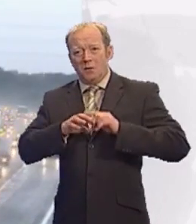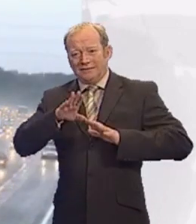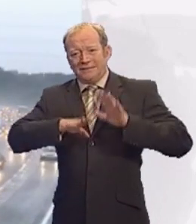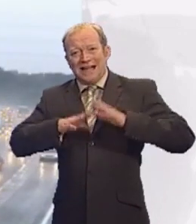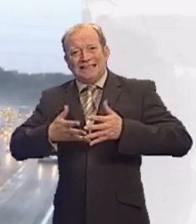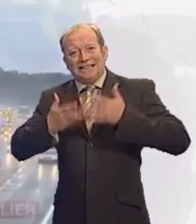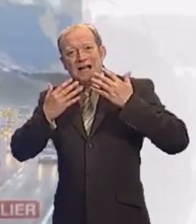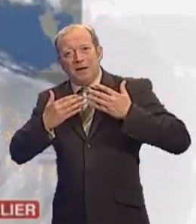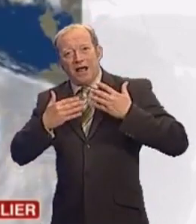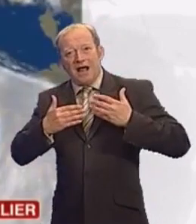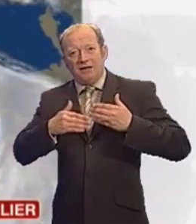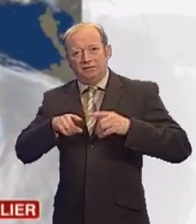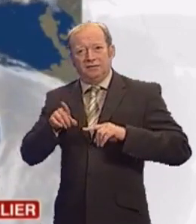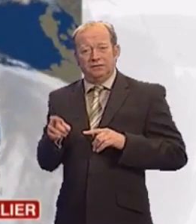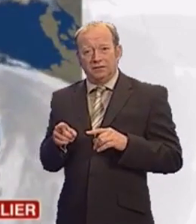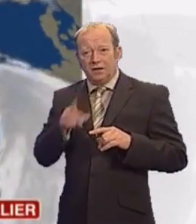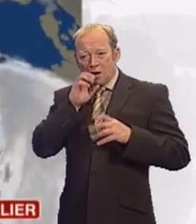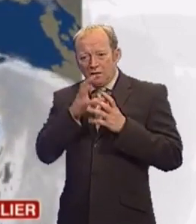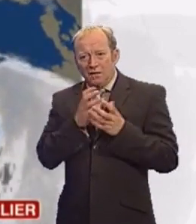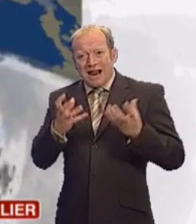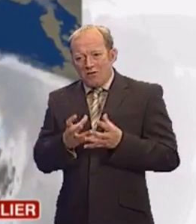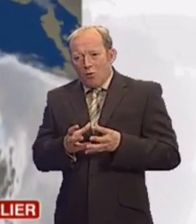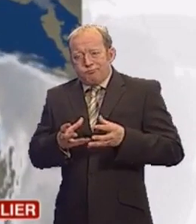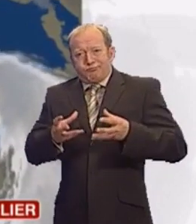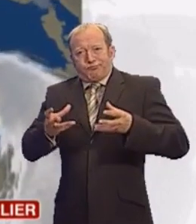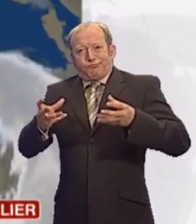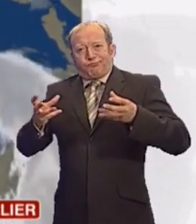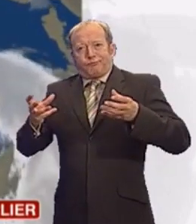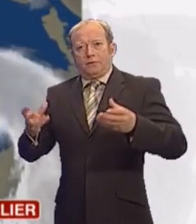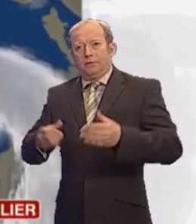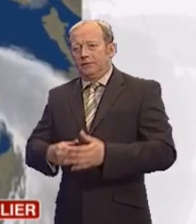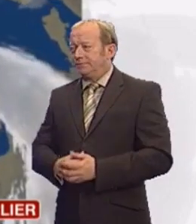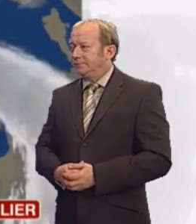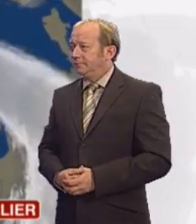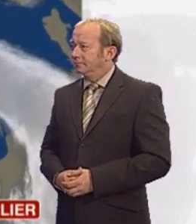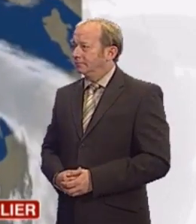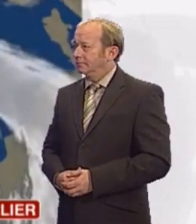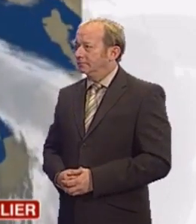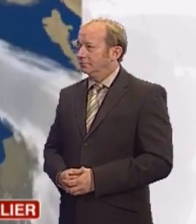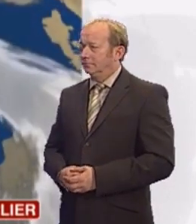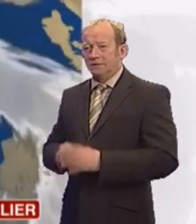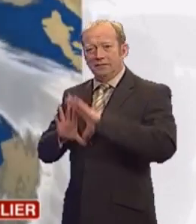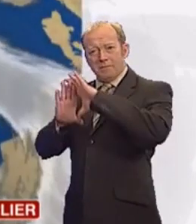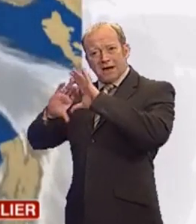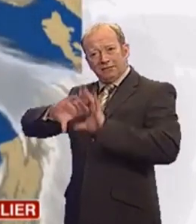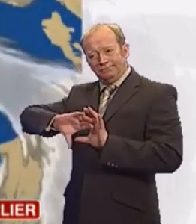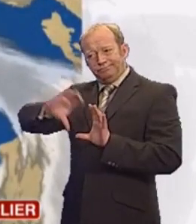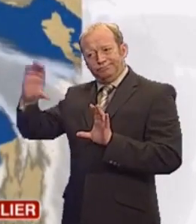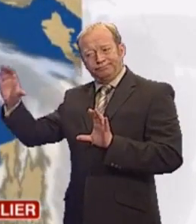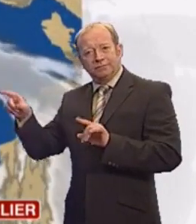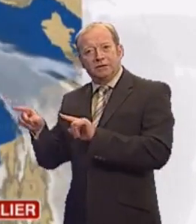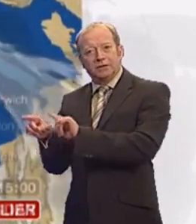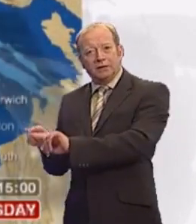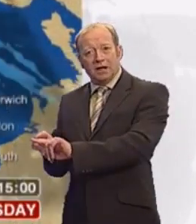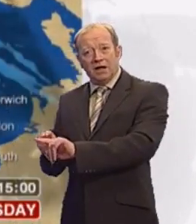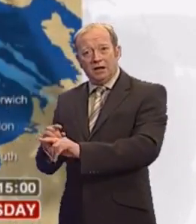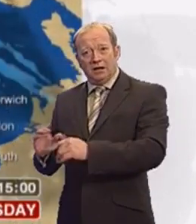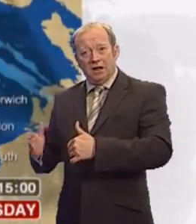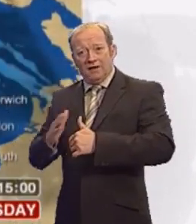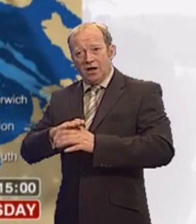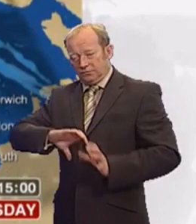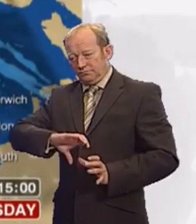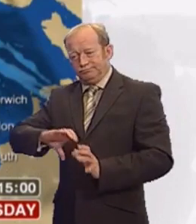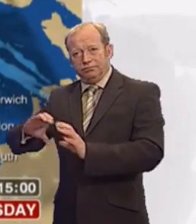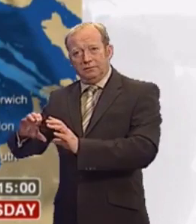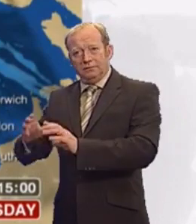Isles will allow the cloud to certainly bubble up. Already seeing the lumps ease their way into the south and west. This main band here, that's the first band of rain that's worked its way through, spinning